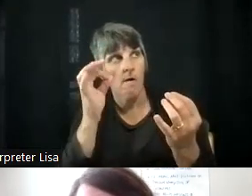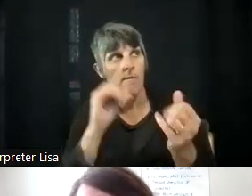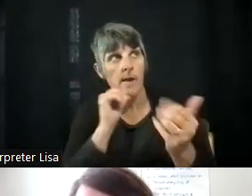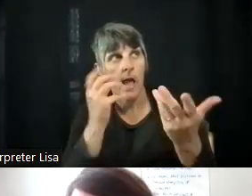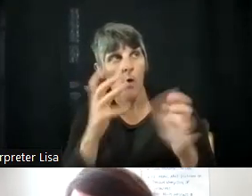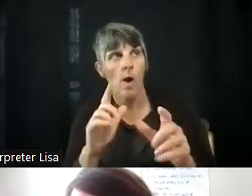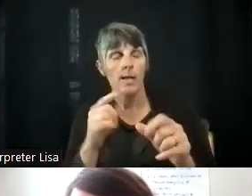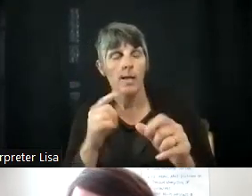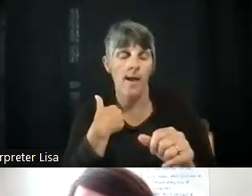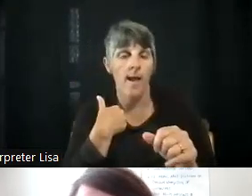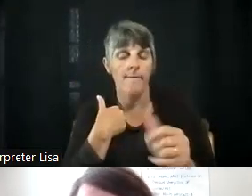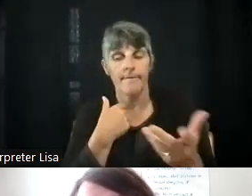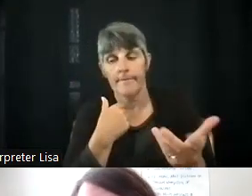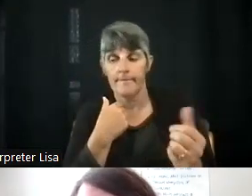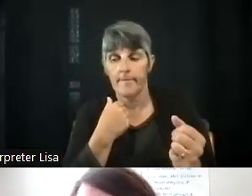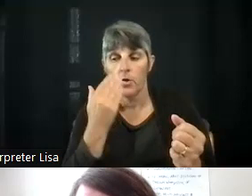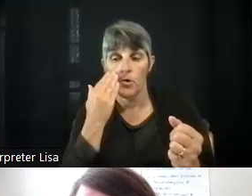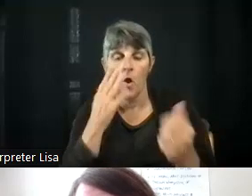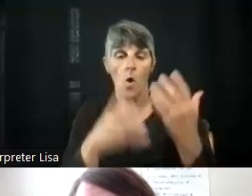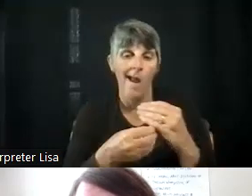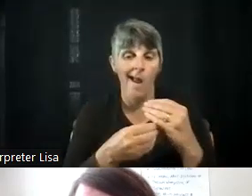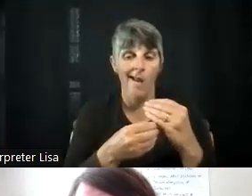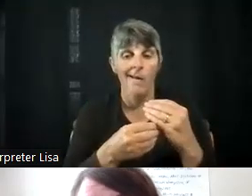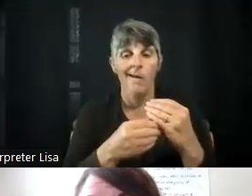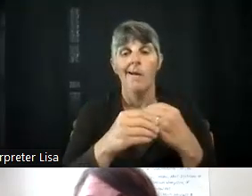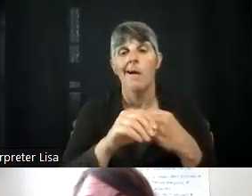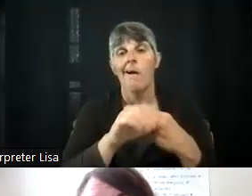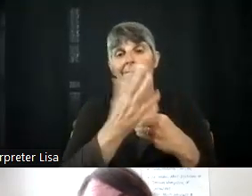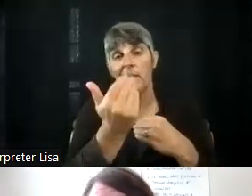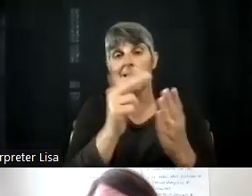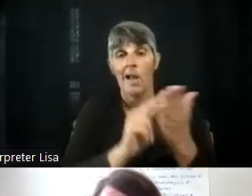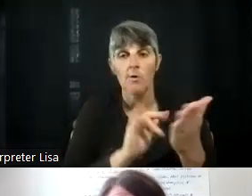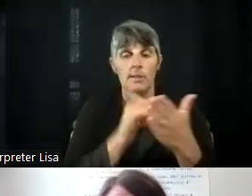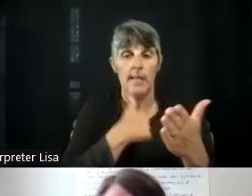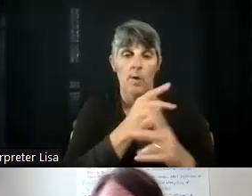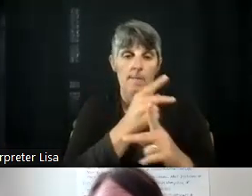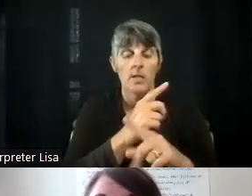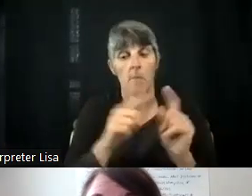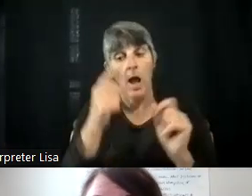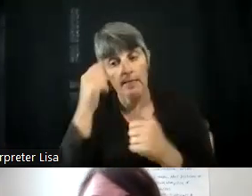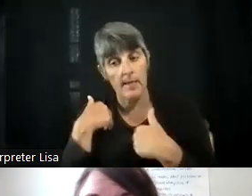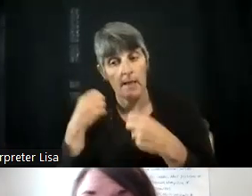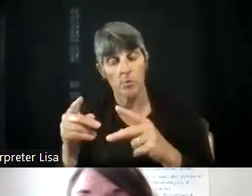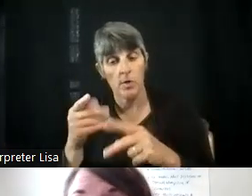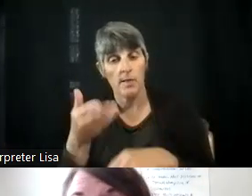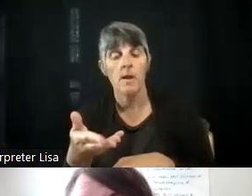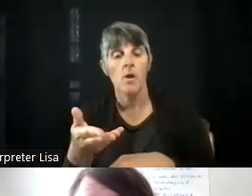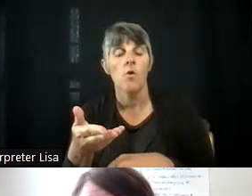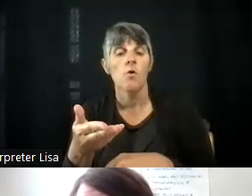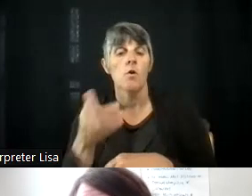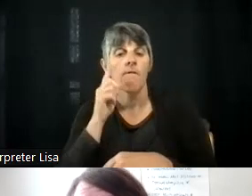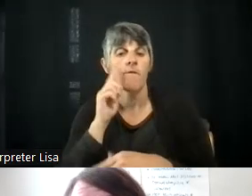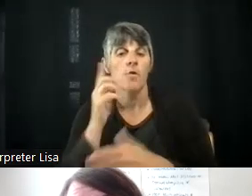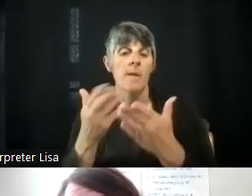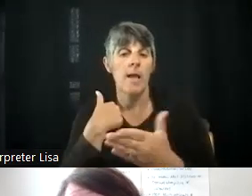wanting to have, say, add another 15 contracts that we're managing. But I do think that there's an opportunity there to maybe